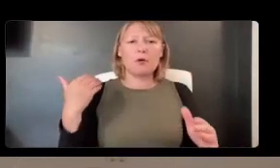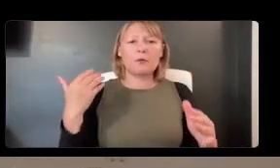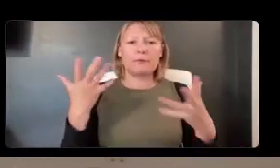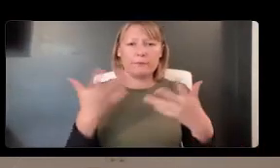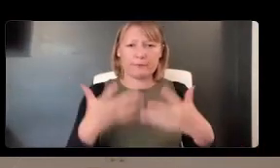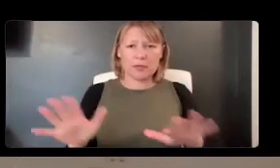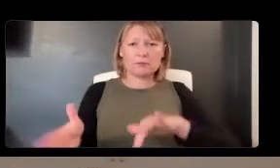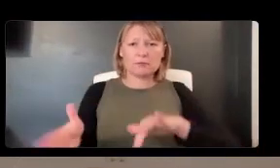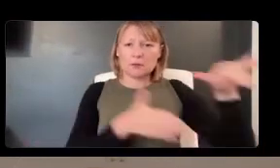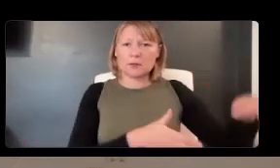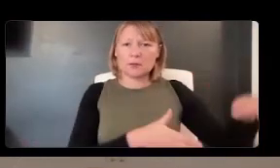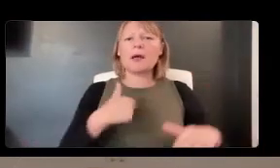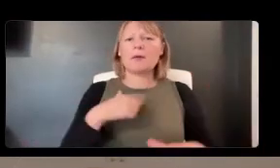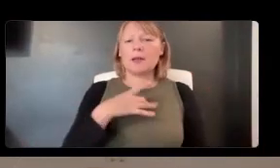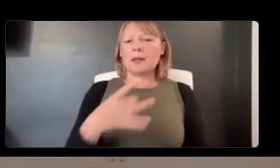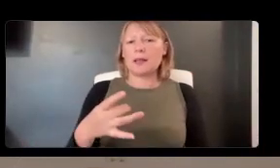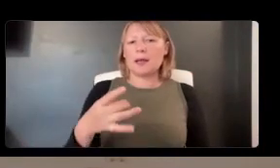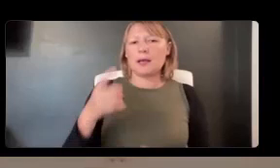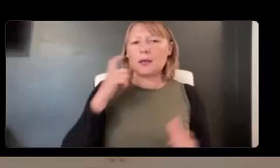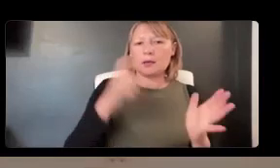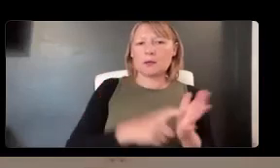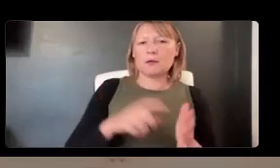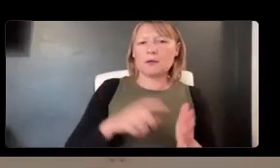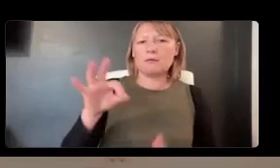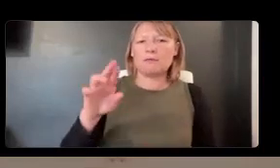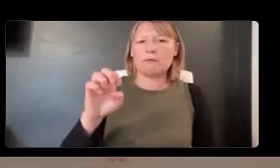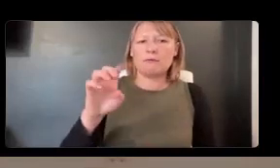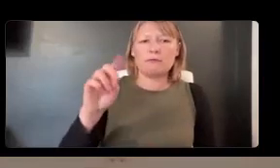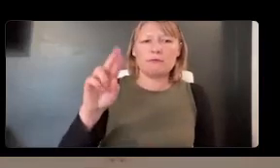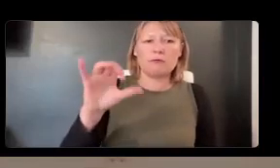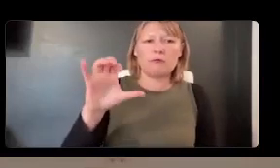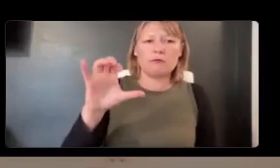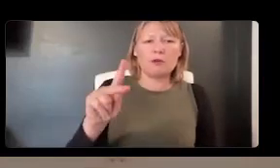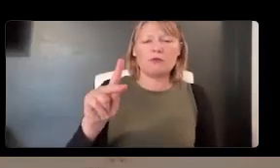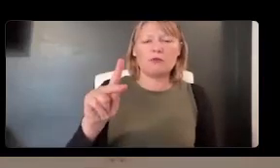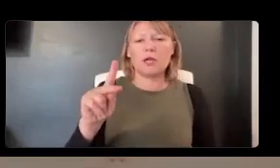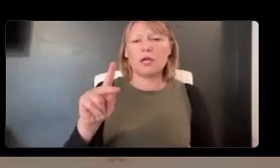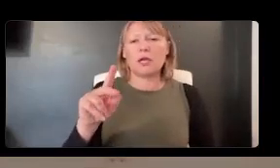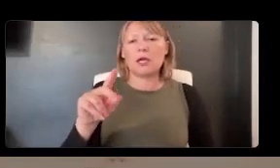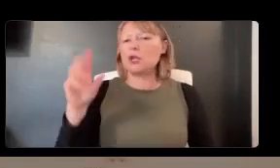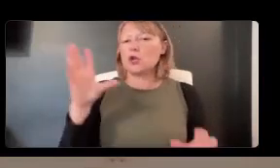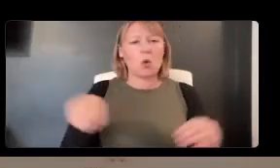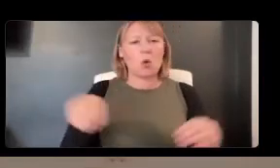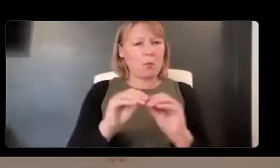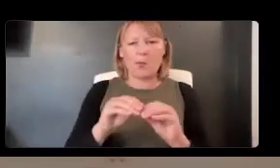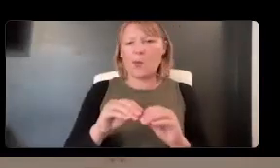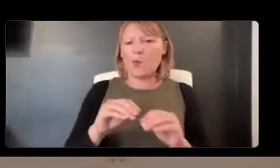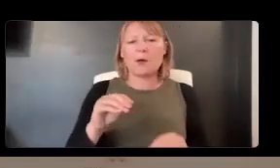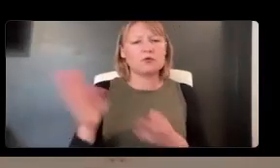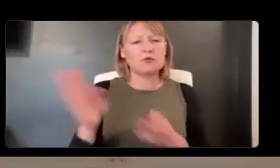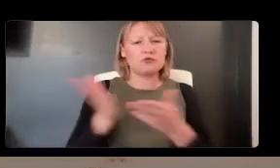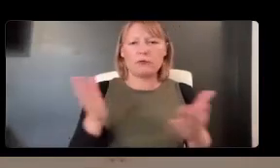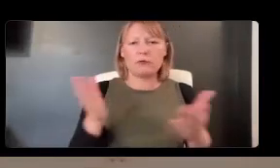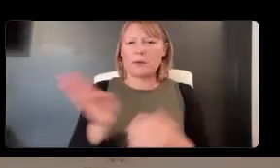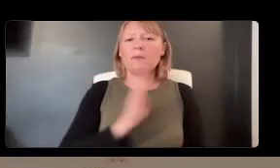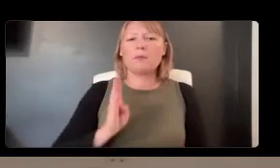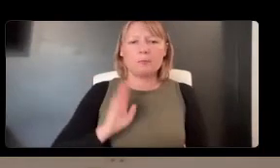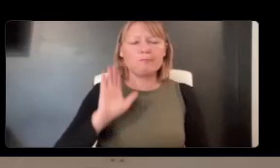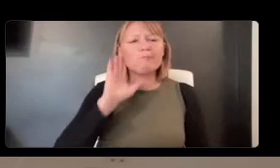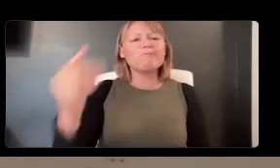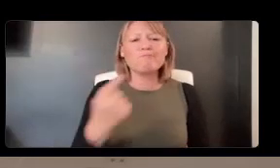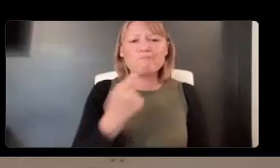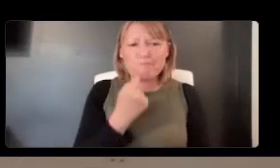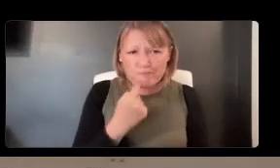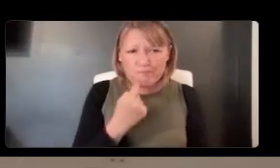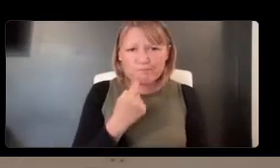to acknowledge that board member Frederick Osley is no longer serving on the board. Mr. Osley will be missed, and we thank